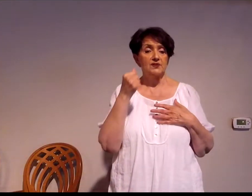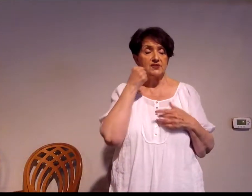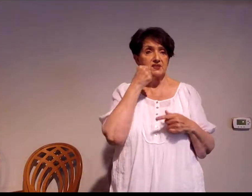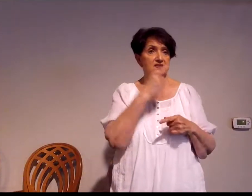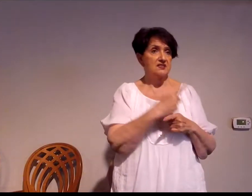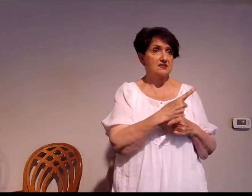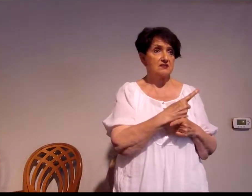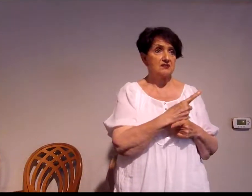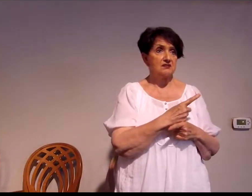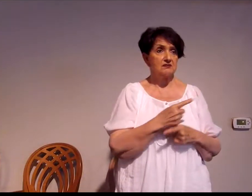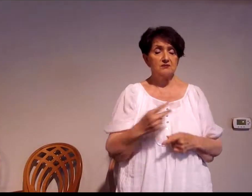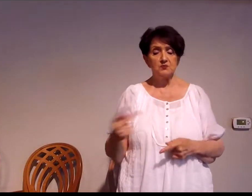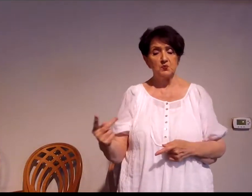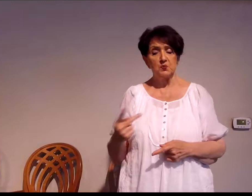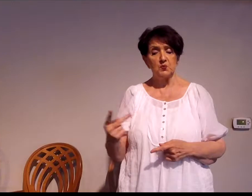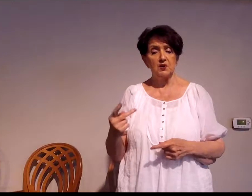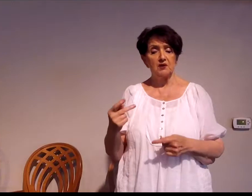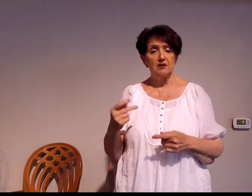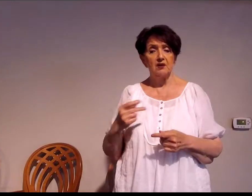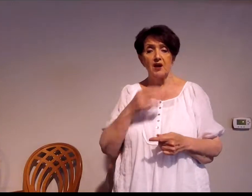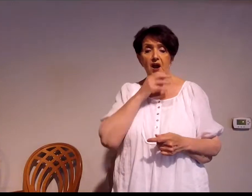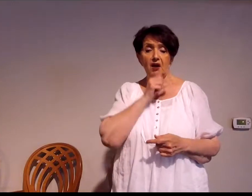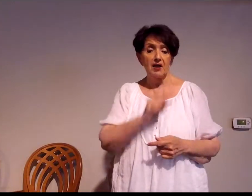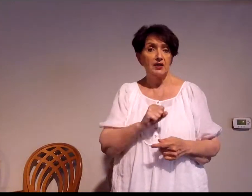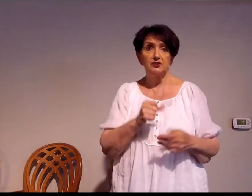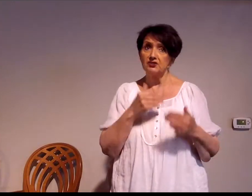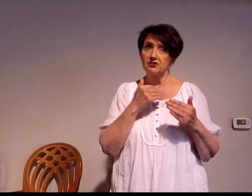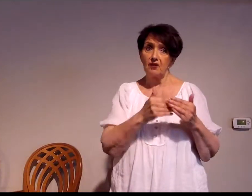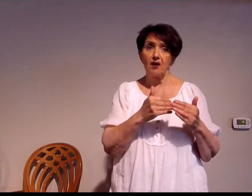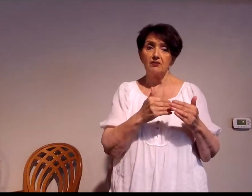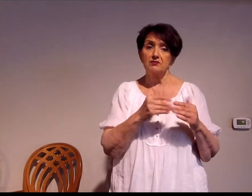are anything but close. Not ever been close.